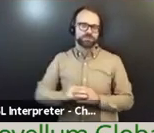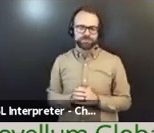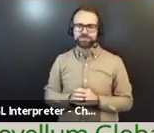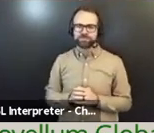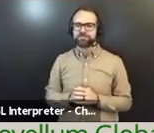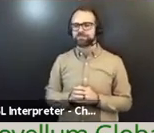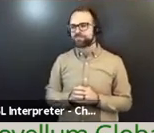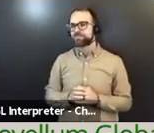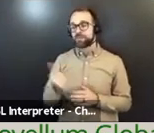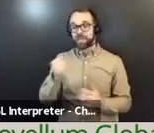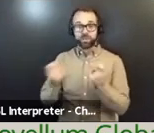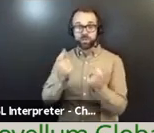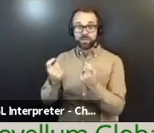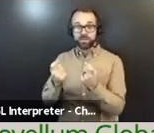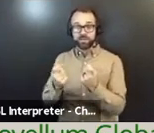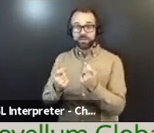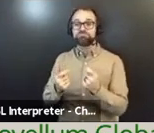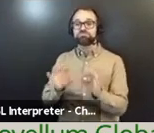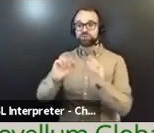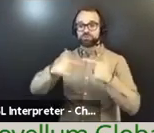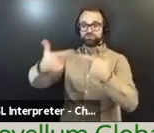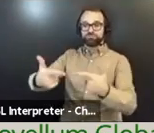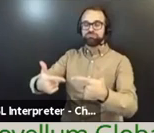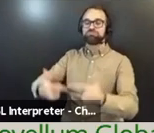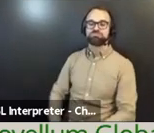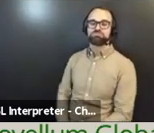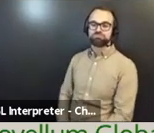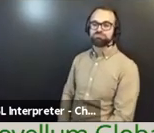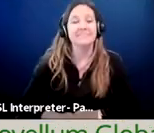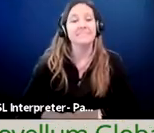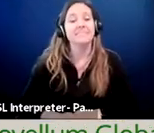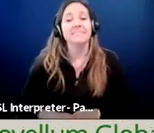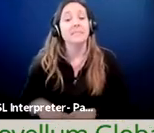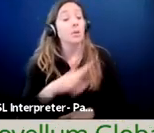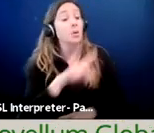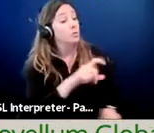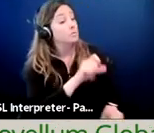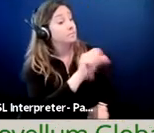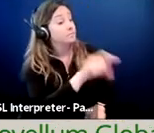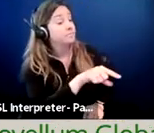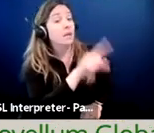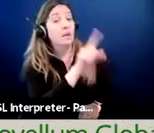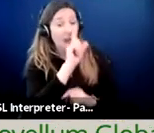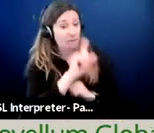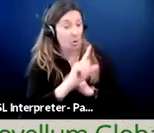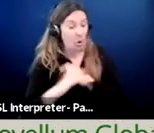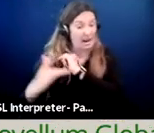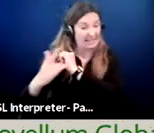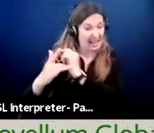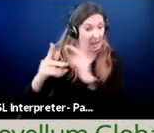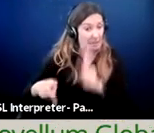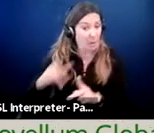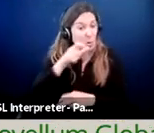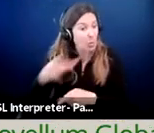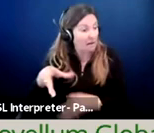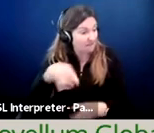that? I have a question. Would you suggest that it's better for the technical people involved to write up the technical